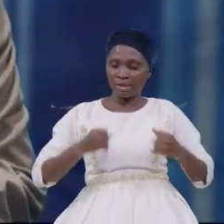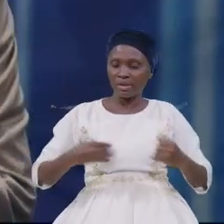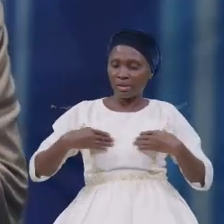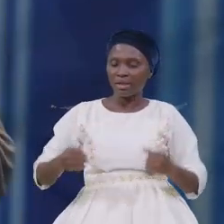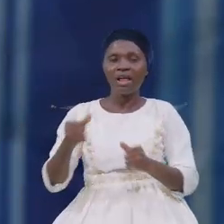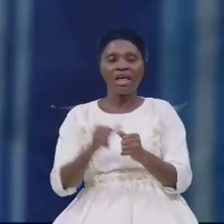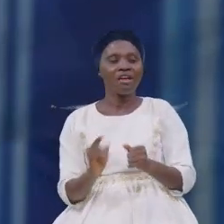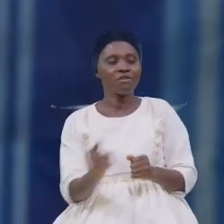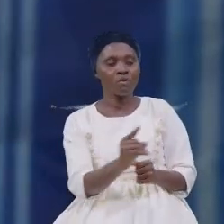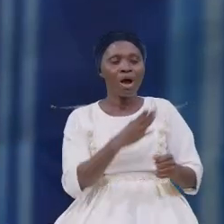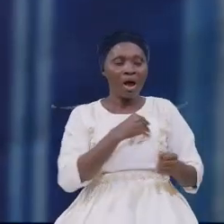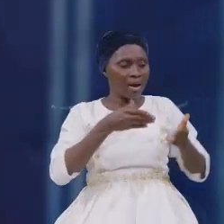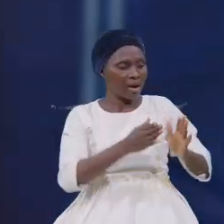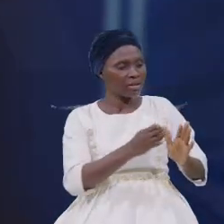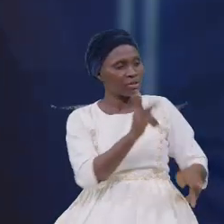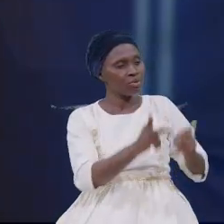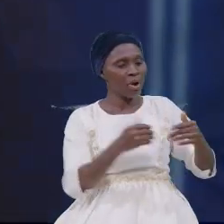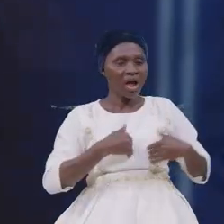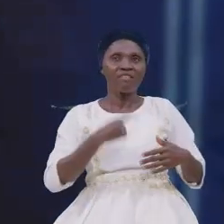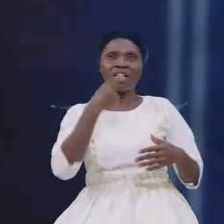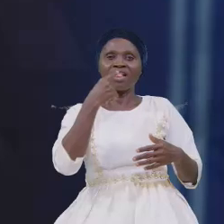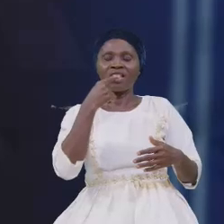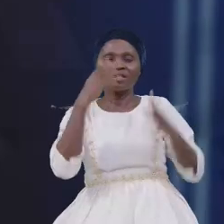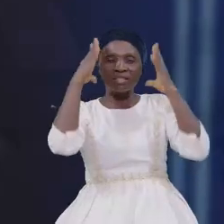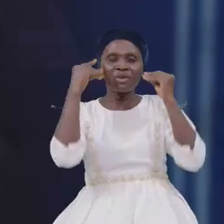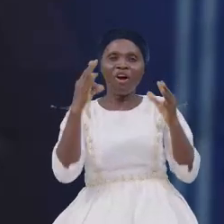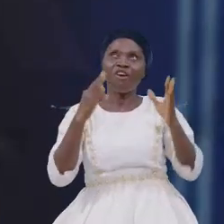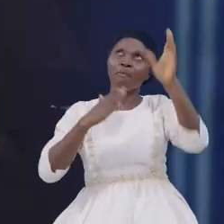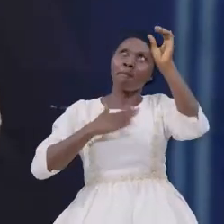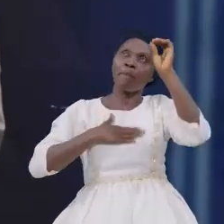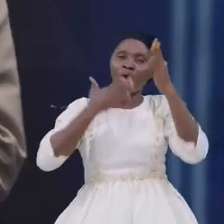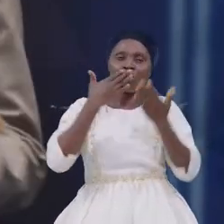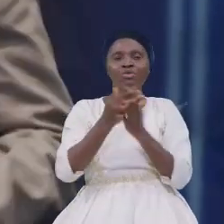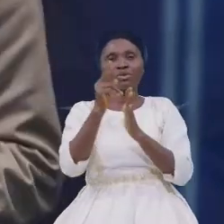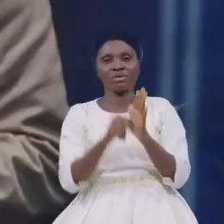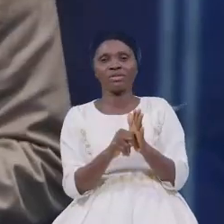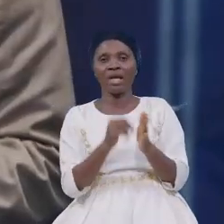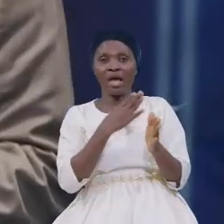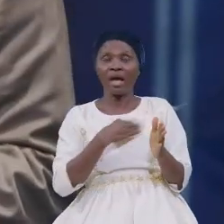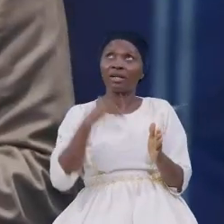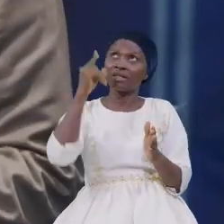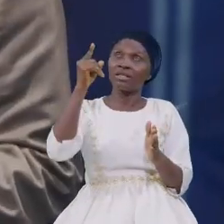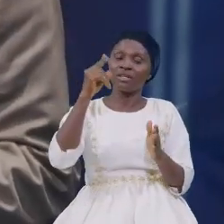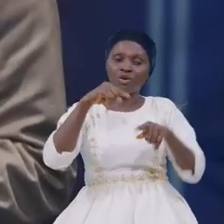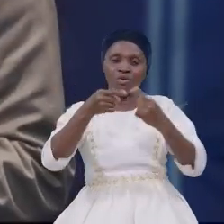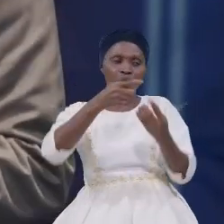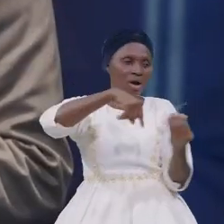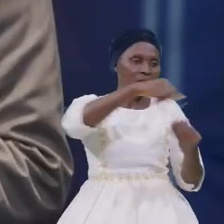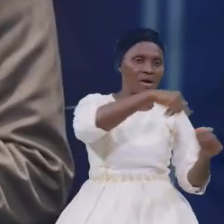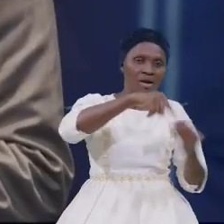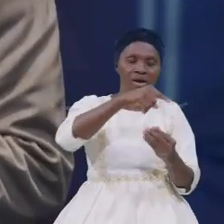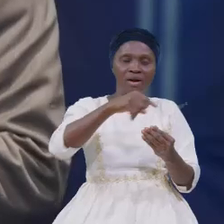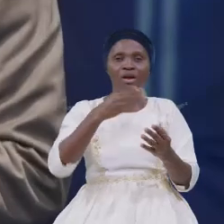my goodness and my power. Who went about doing good. Doing